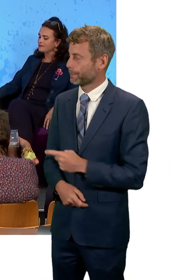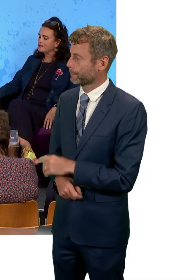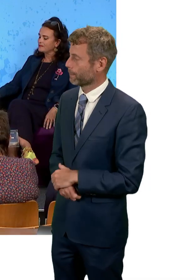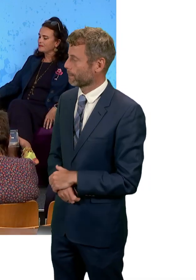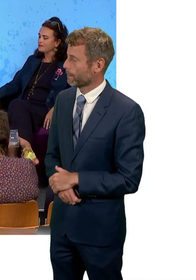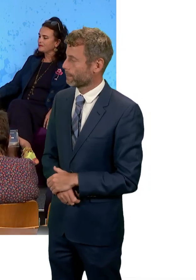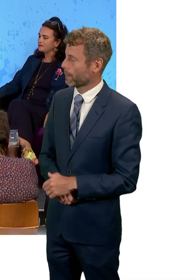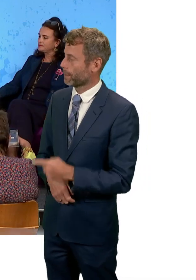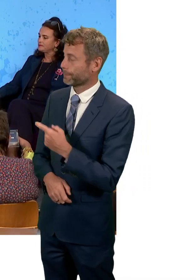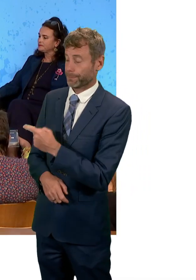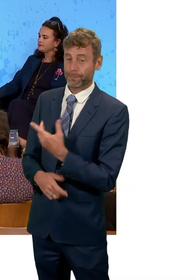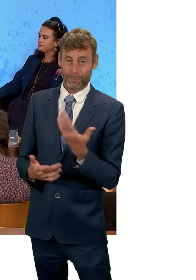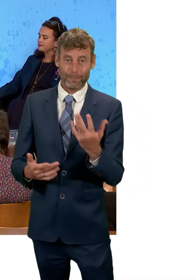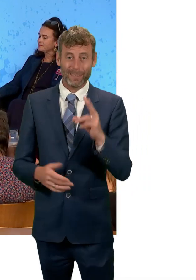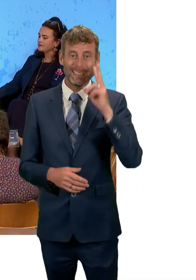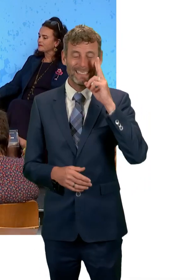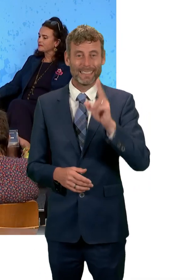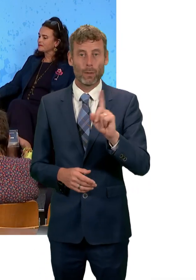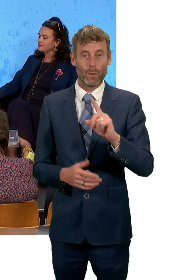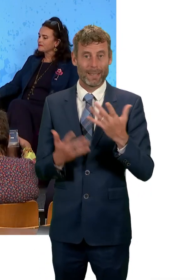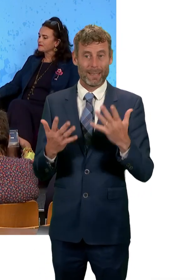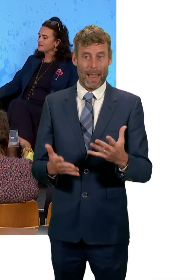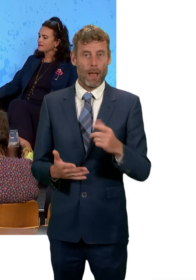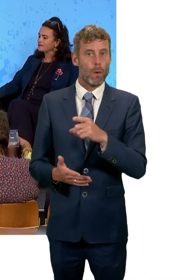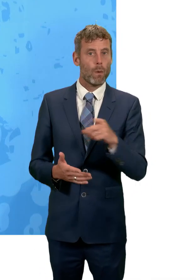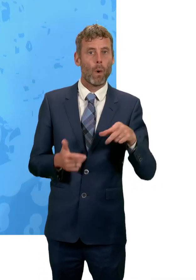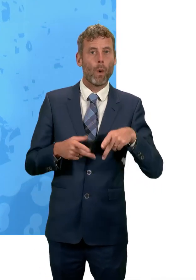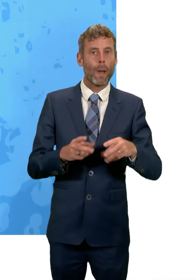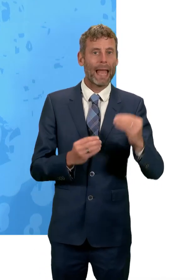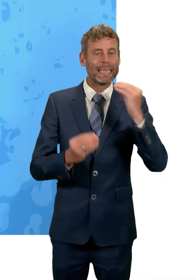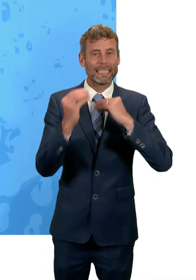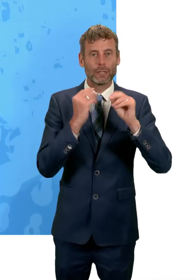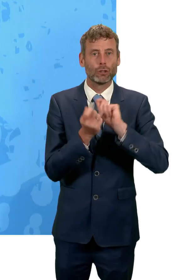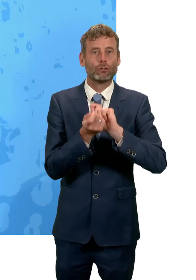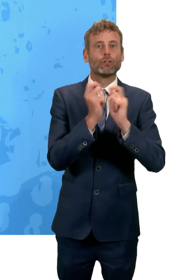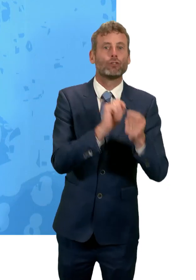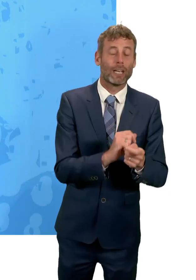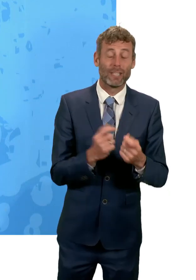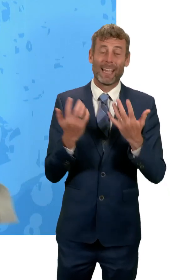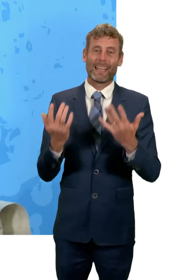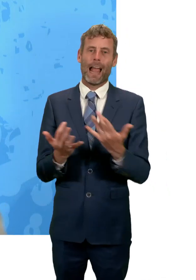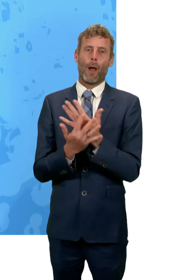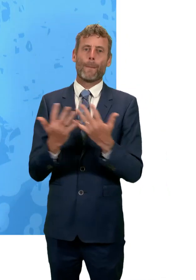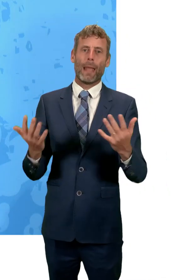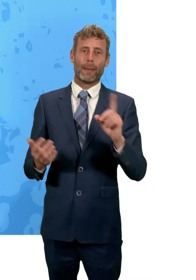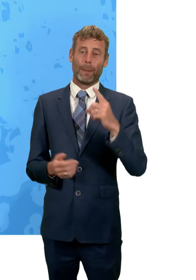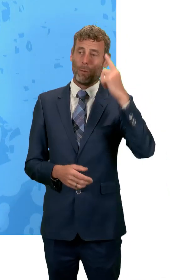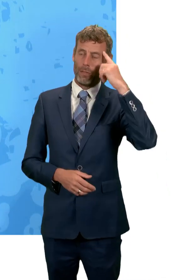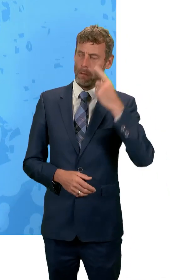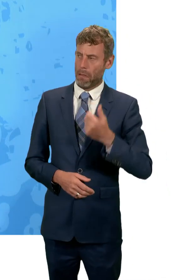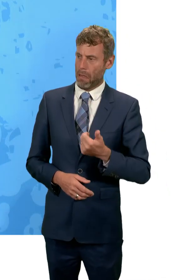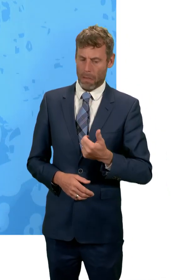step in the change of diet. And my big concern is that people now think that they can do what they like and there's